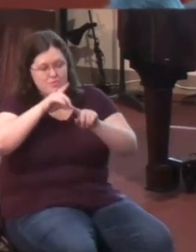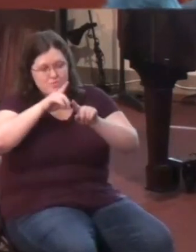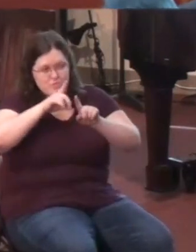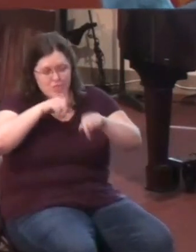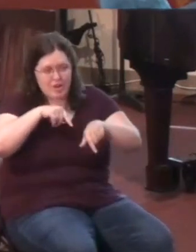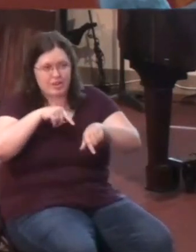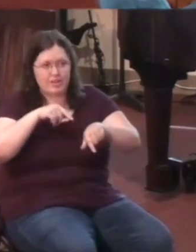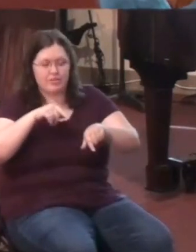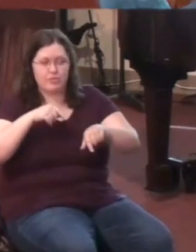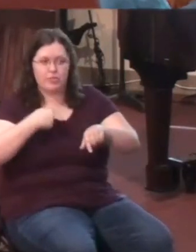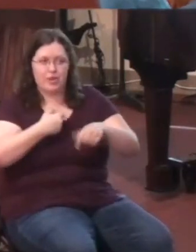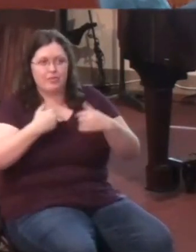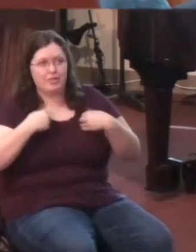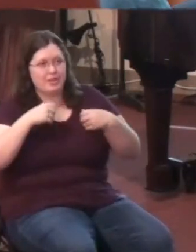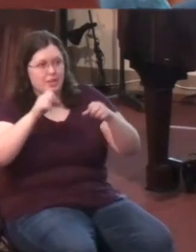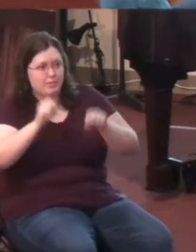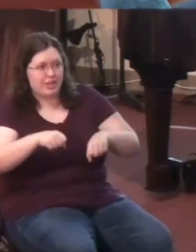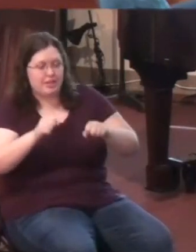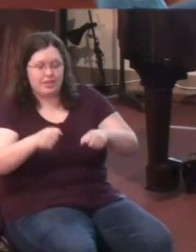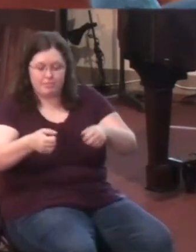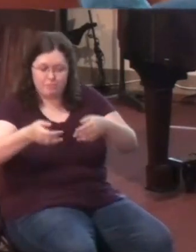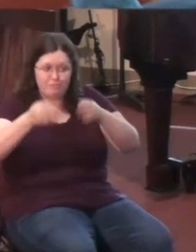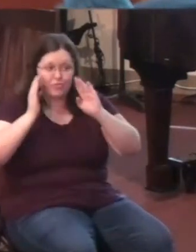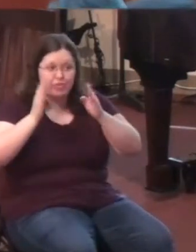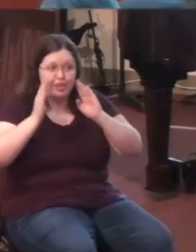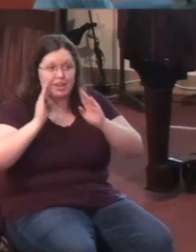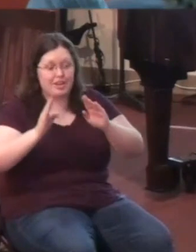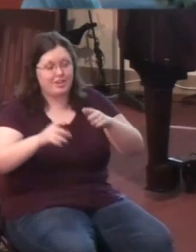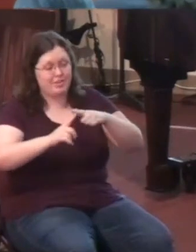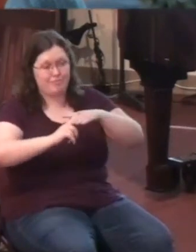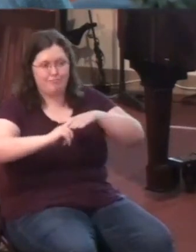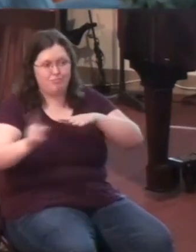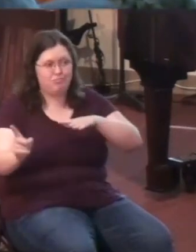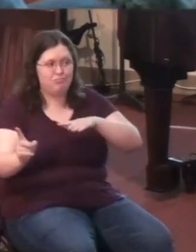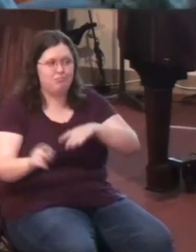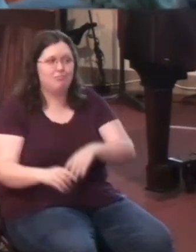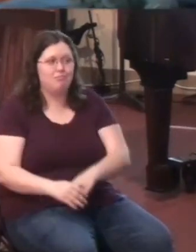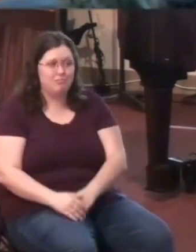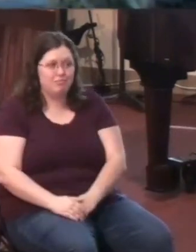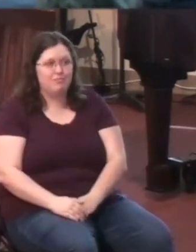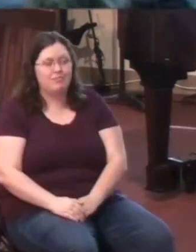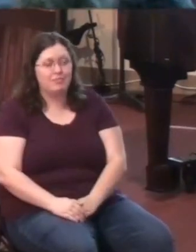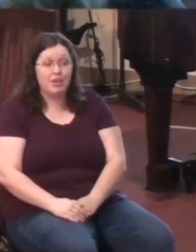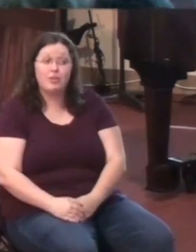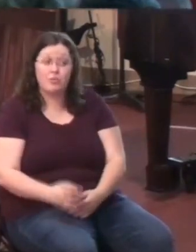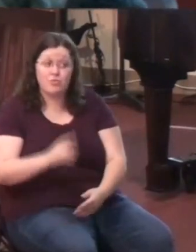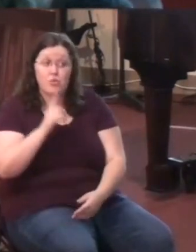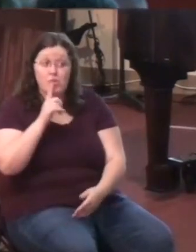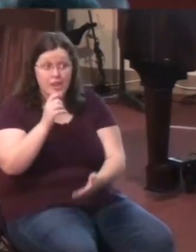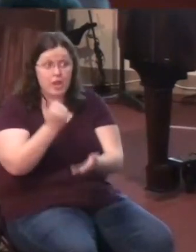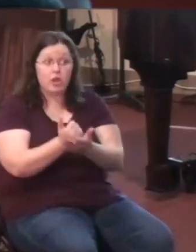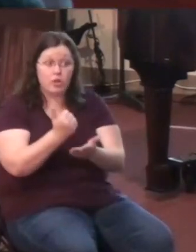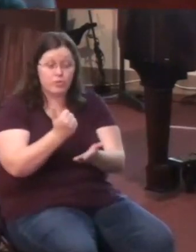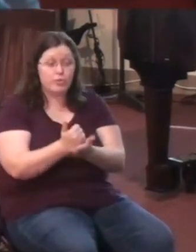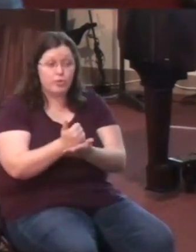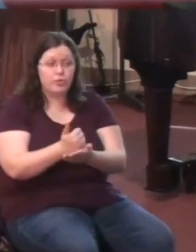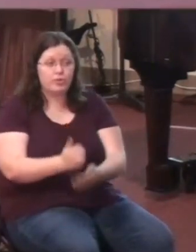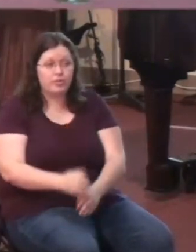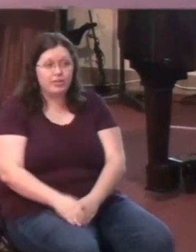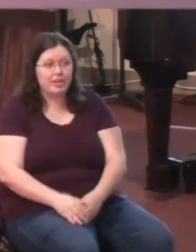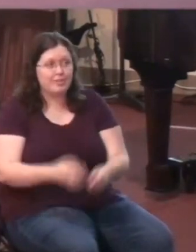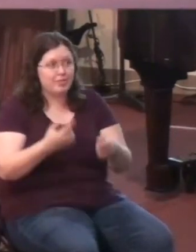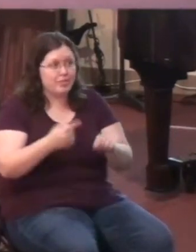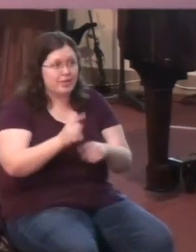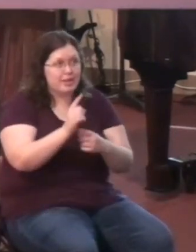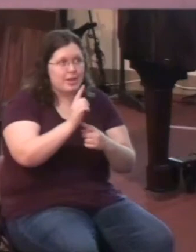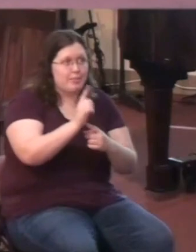giving us the capacity to focus our attention and to get out of danger, which is extremely helpful. And it happens for like a minute